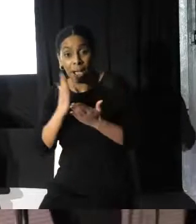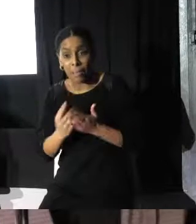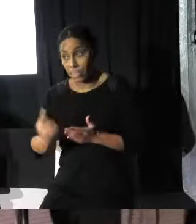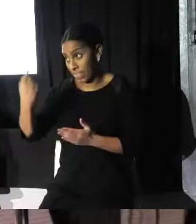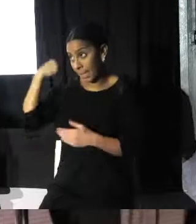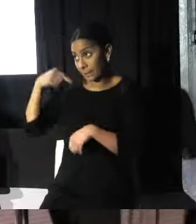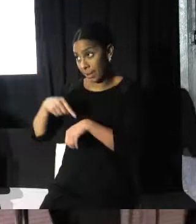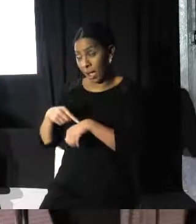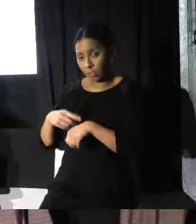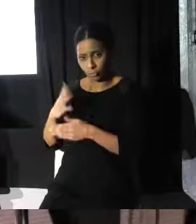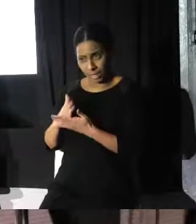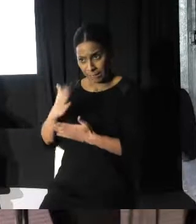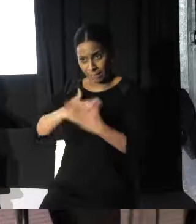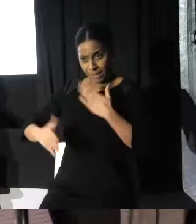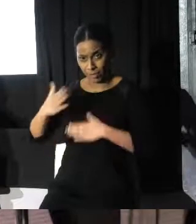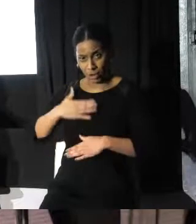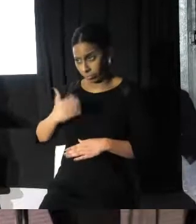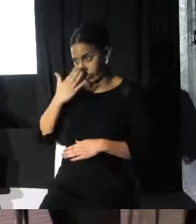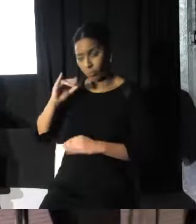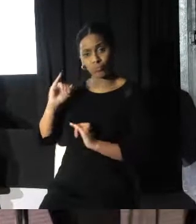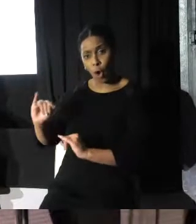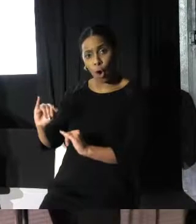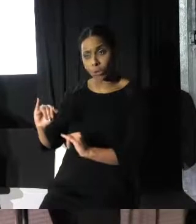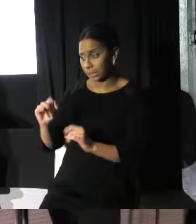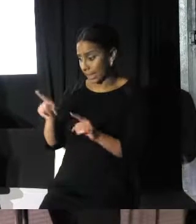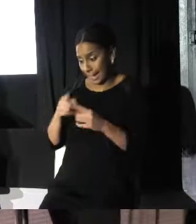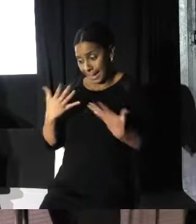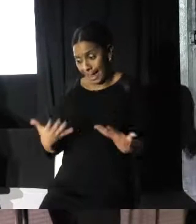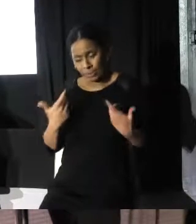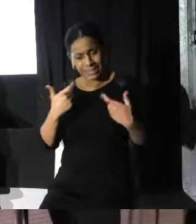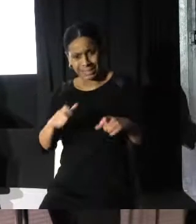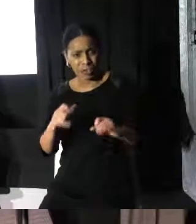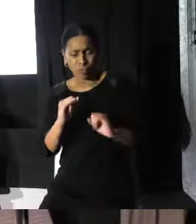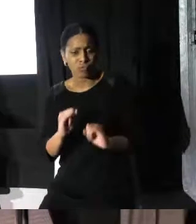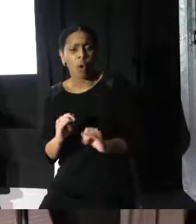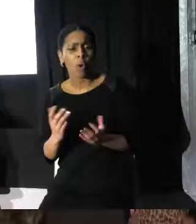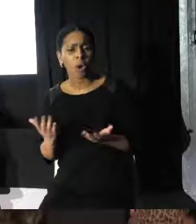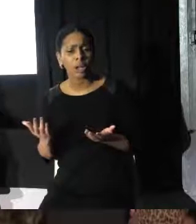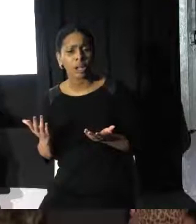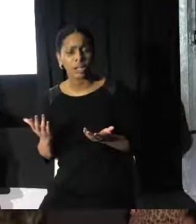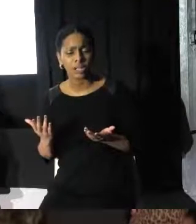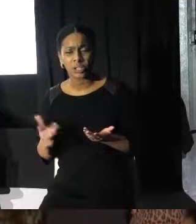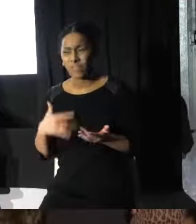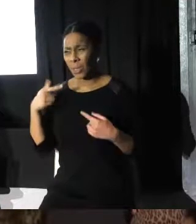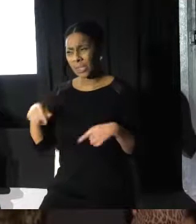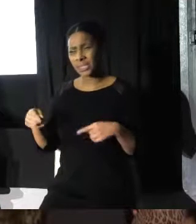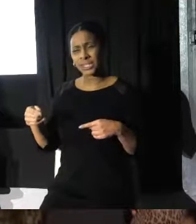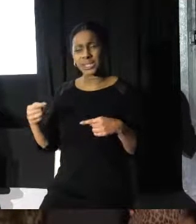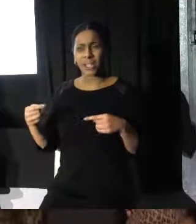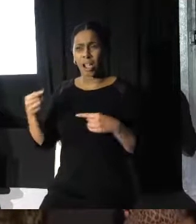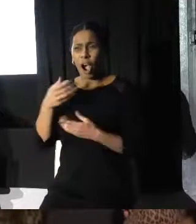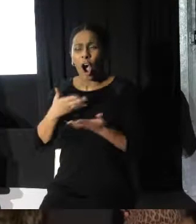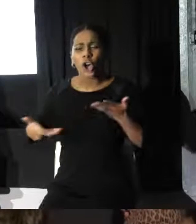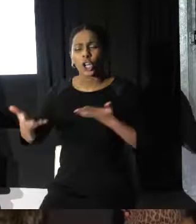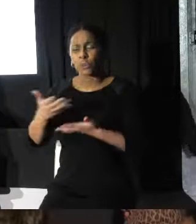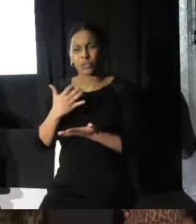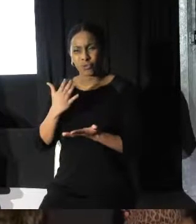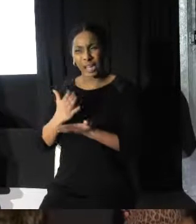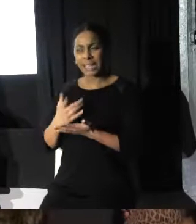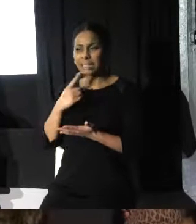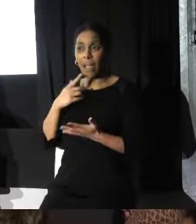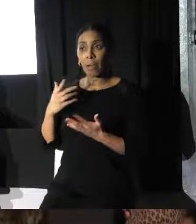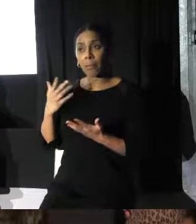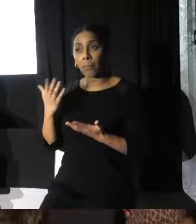now. And this argument is a bit of a tired, or a sort of a sidestepping of the actual issue.